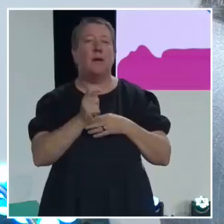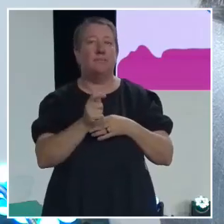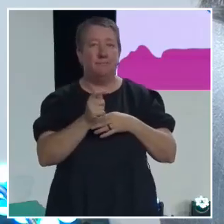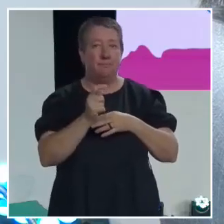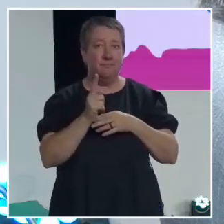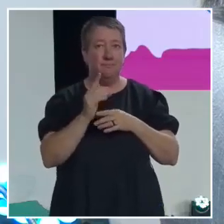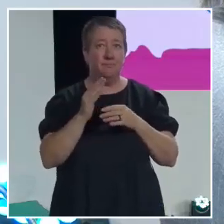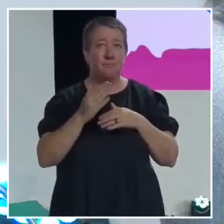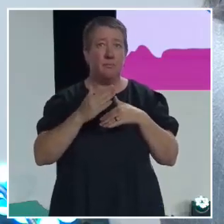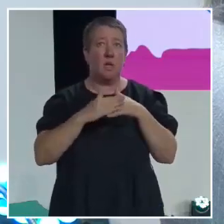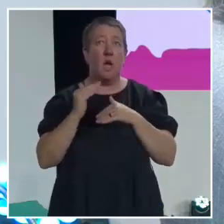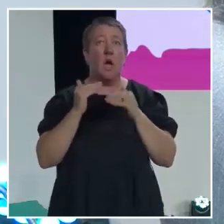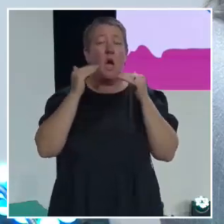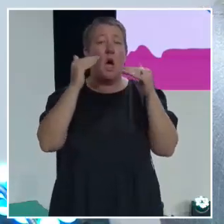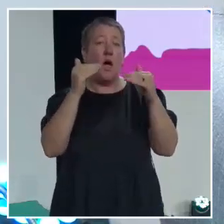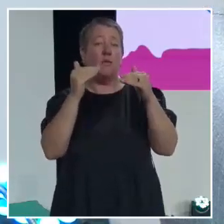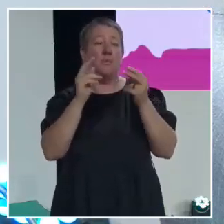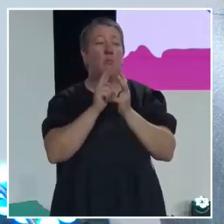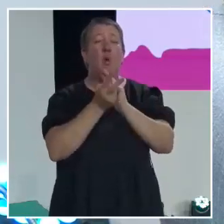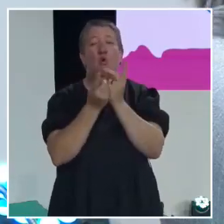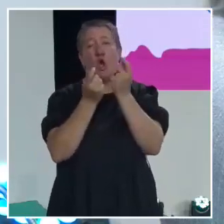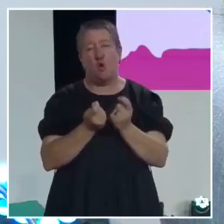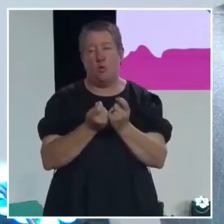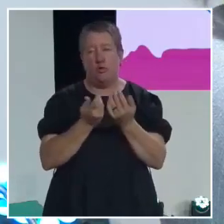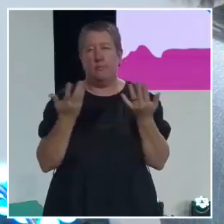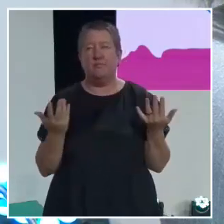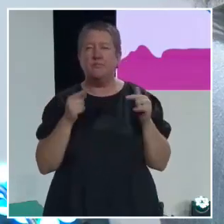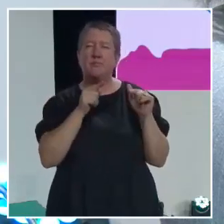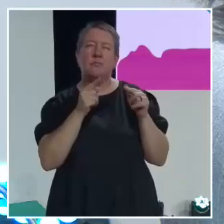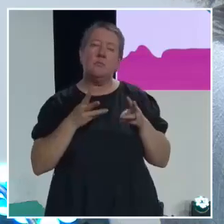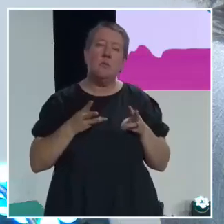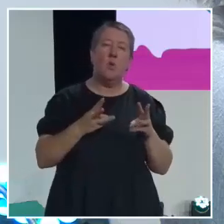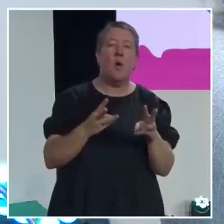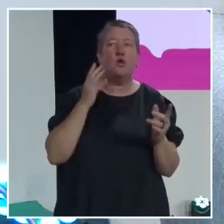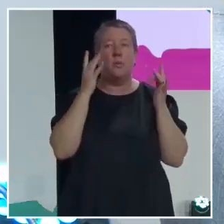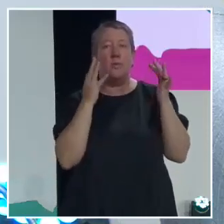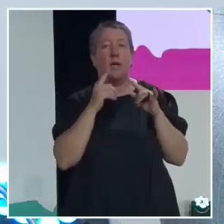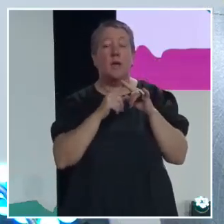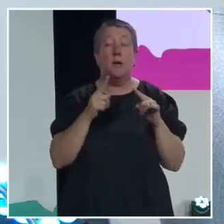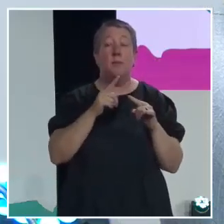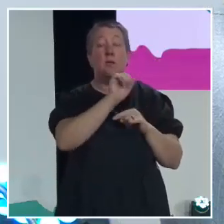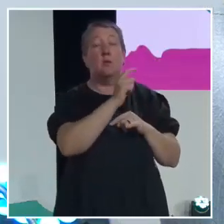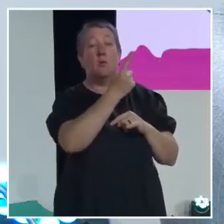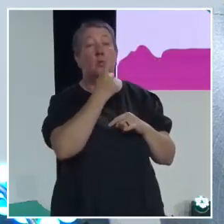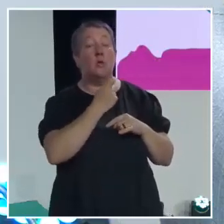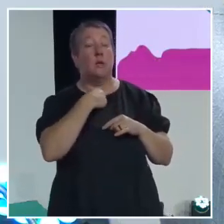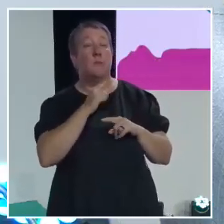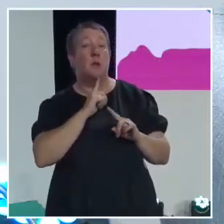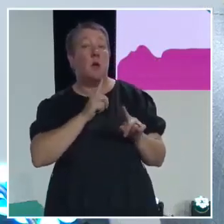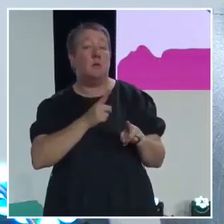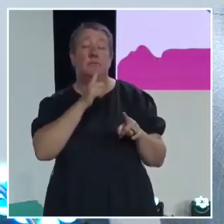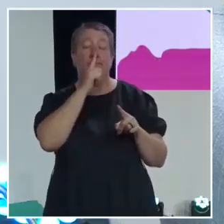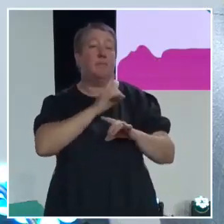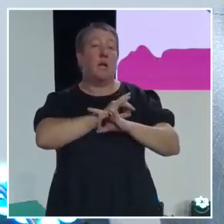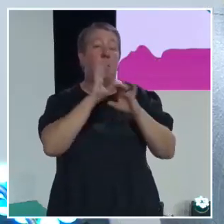borrowing costs. So that's the way to think about it. But my answer to your question very explicitly